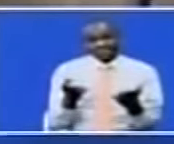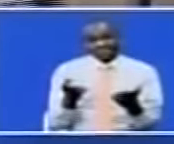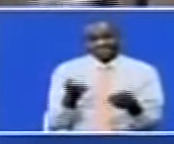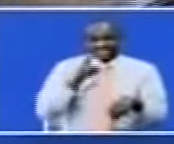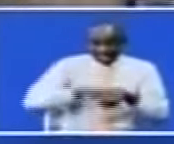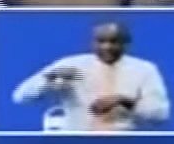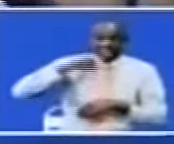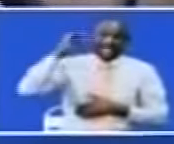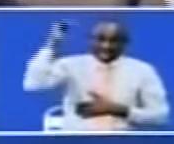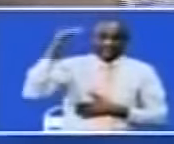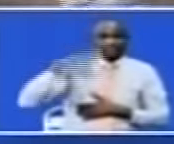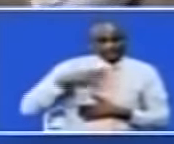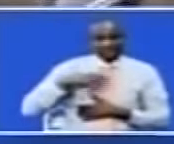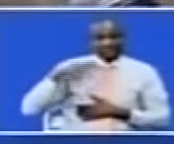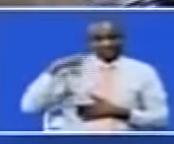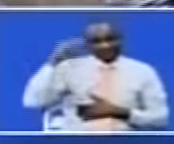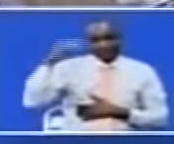Wakati sisi watu wazima tunangangana na